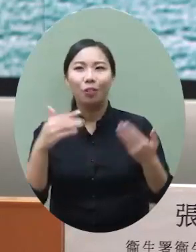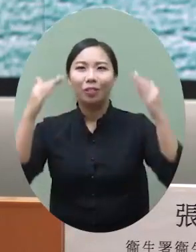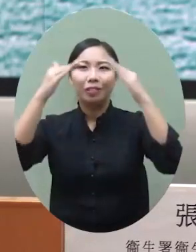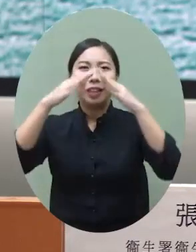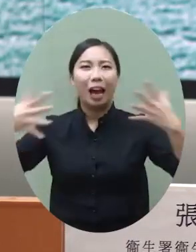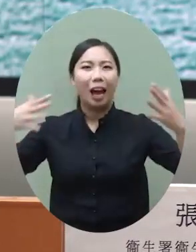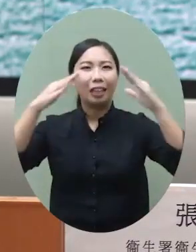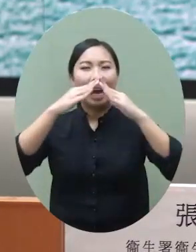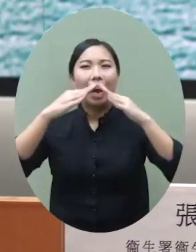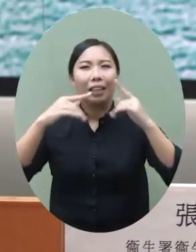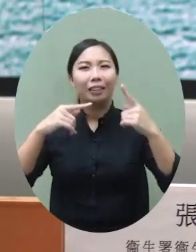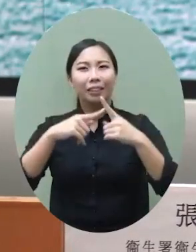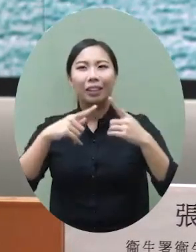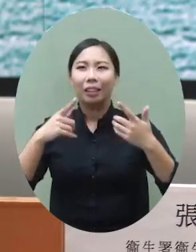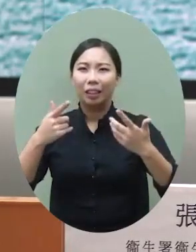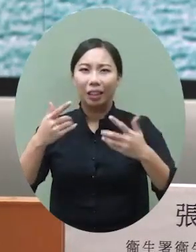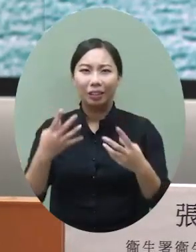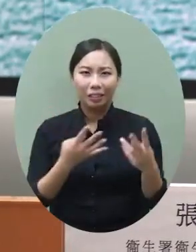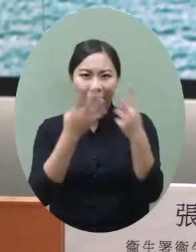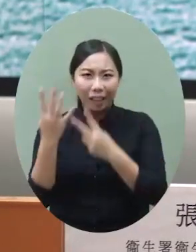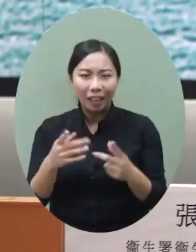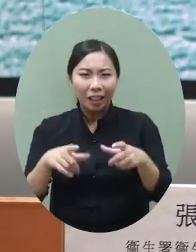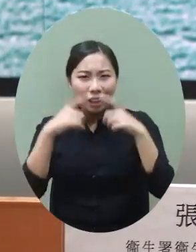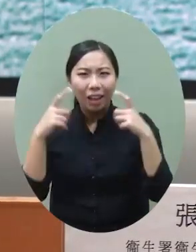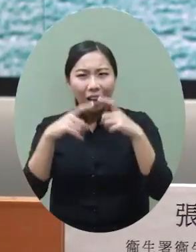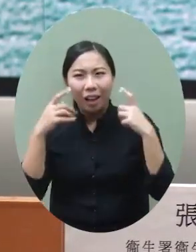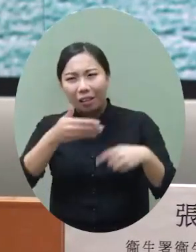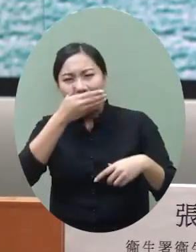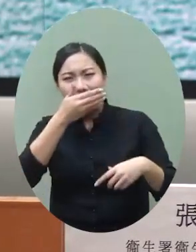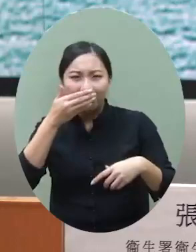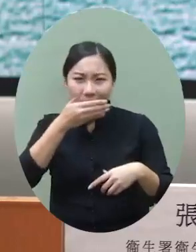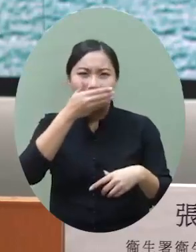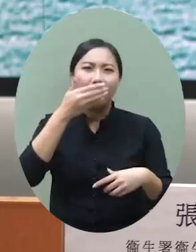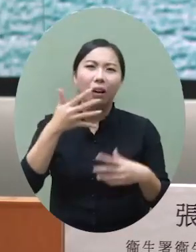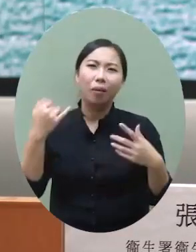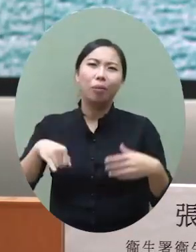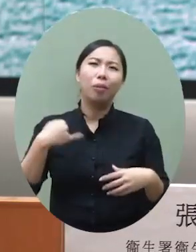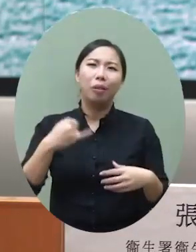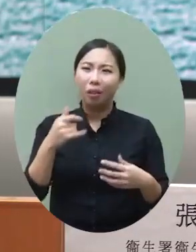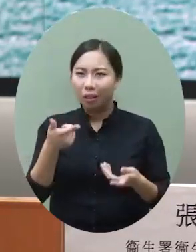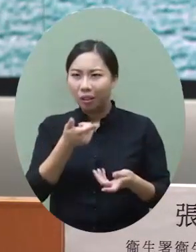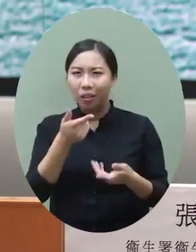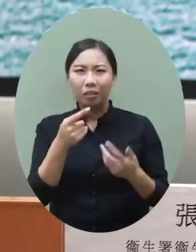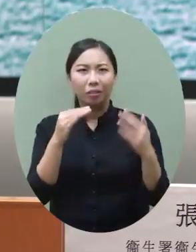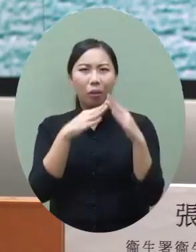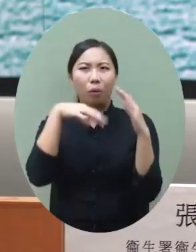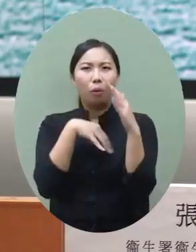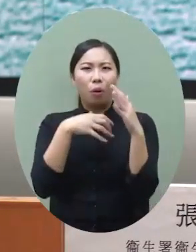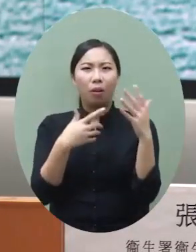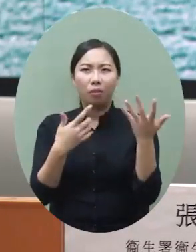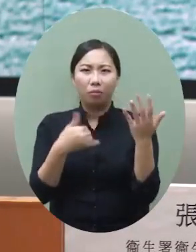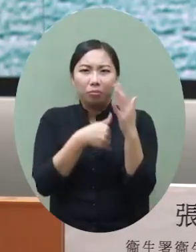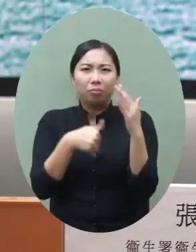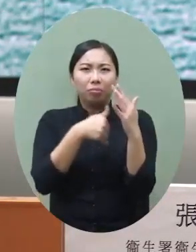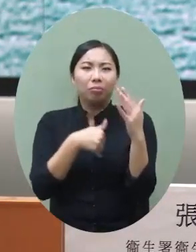did not wear mask. So, and during this setting in the past, it's very common for infection